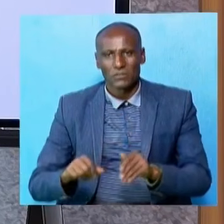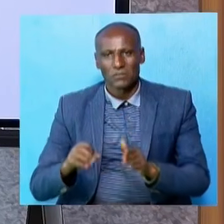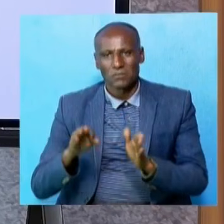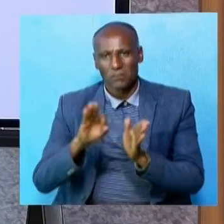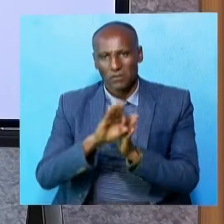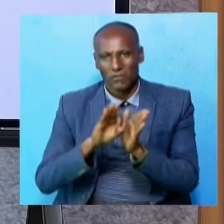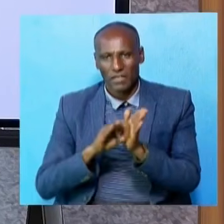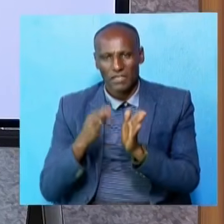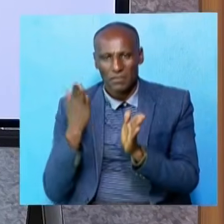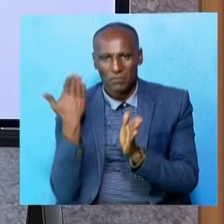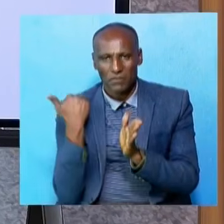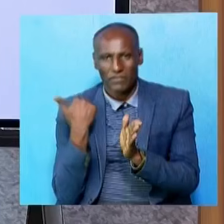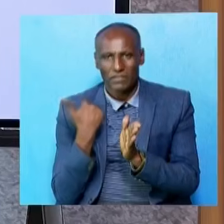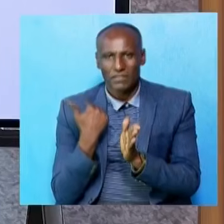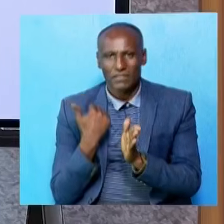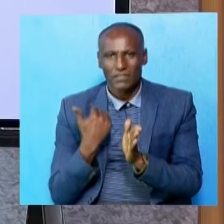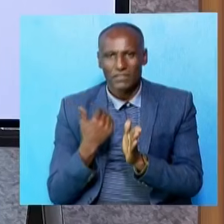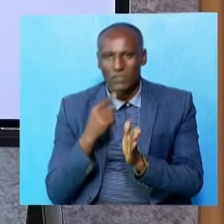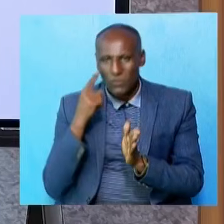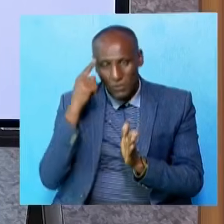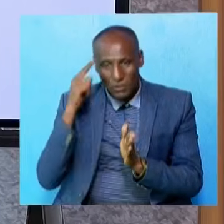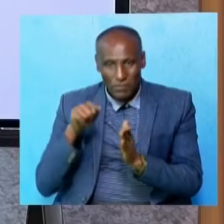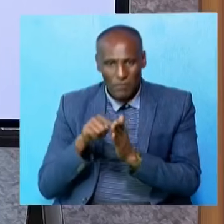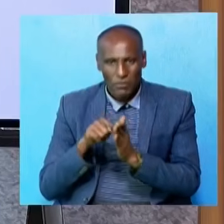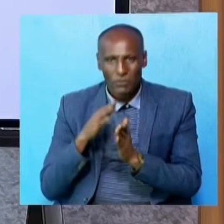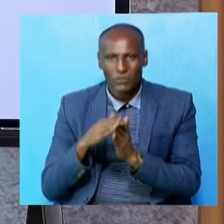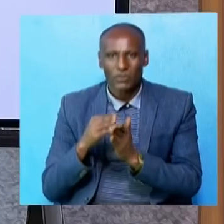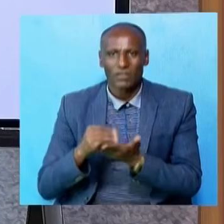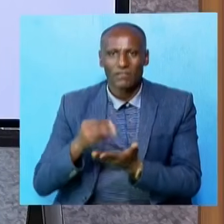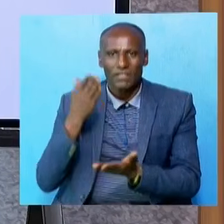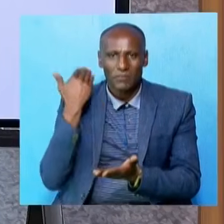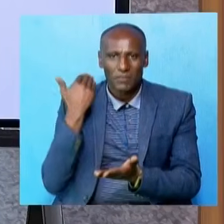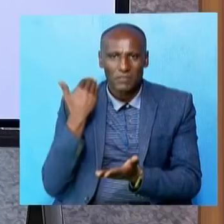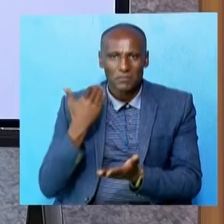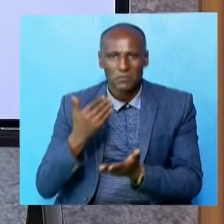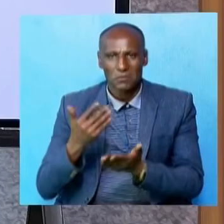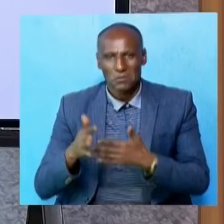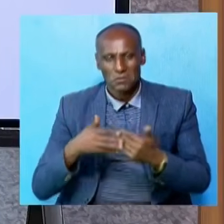learned last time, do you remember what you have learned about simple past?